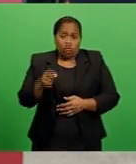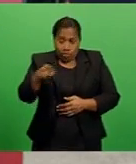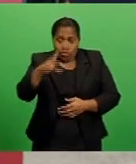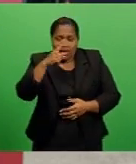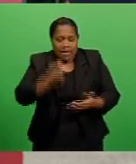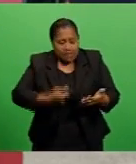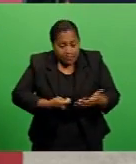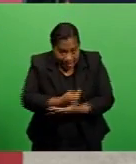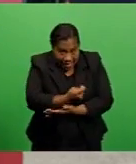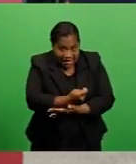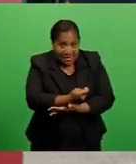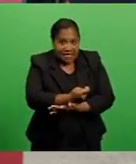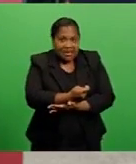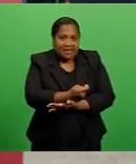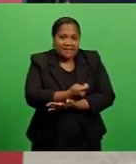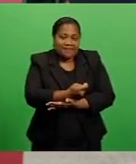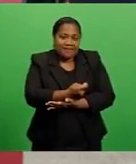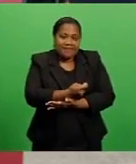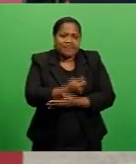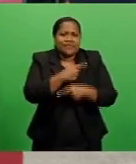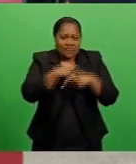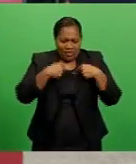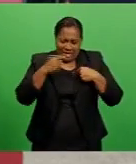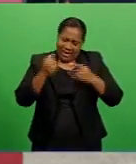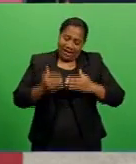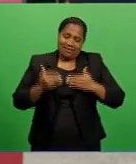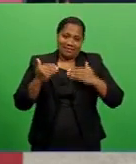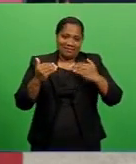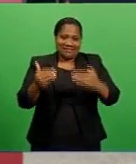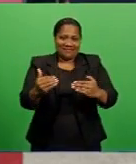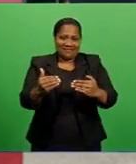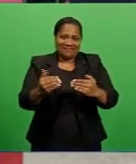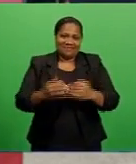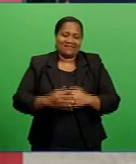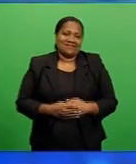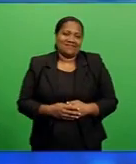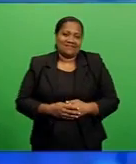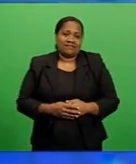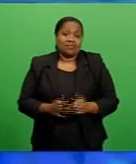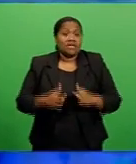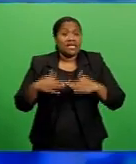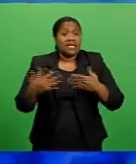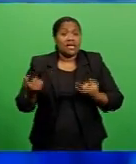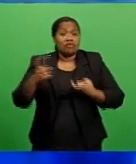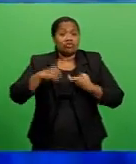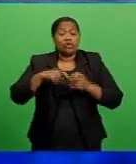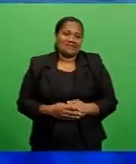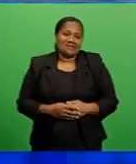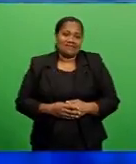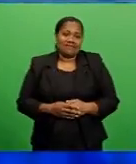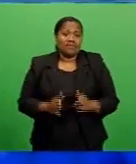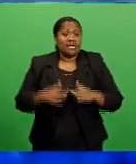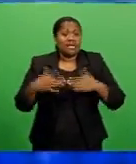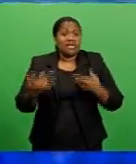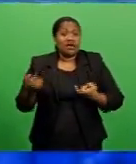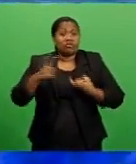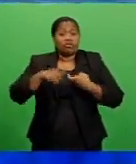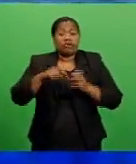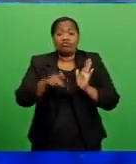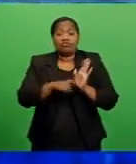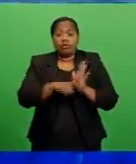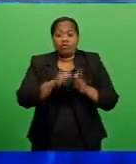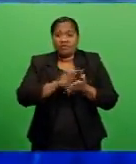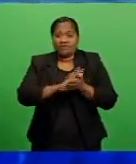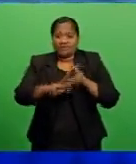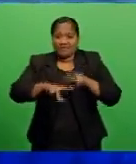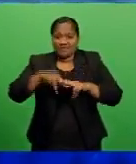that they can pay and we can move forward, see. We now join Rocco from HFC Bank